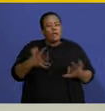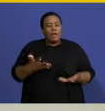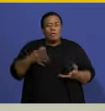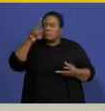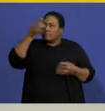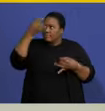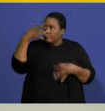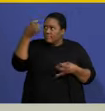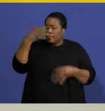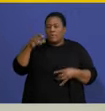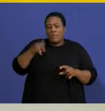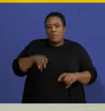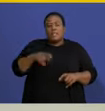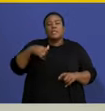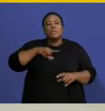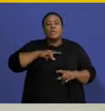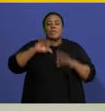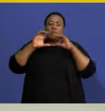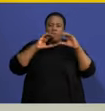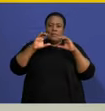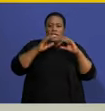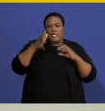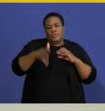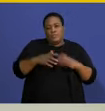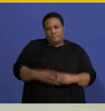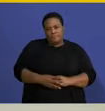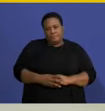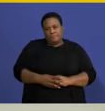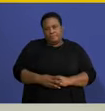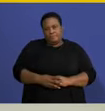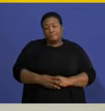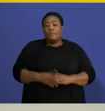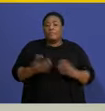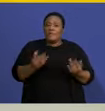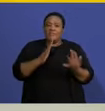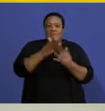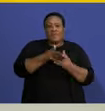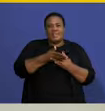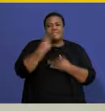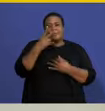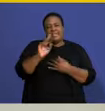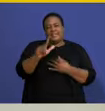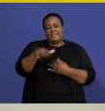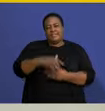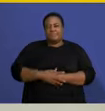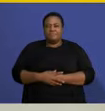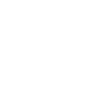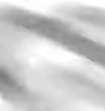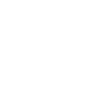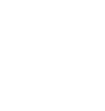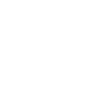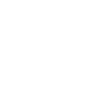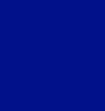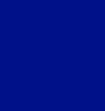and we'll communicate on the socials. So let's take a quick break, and we'll see you straight after this.